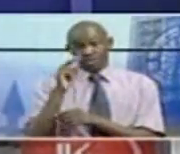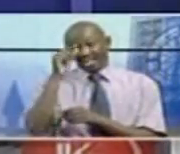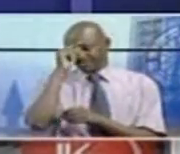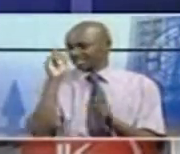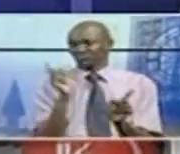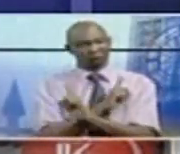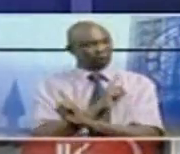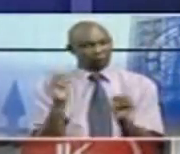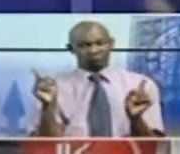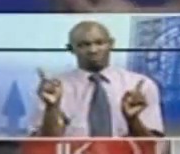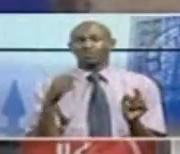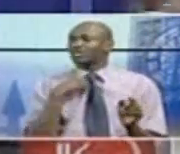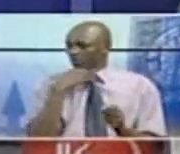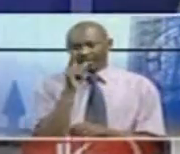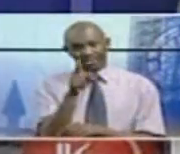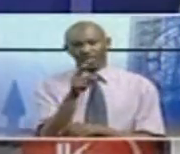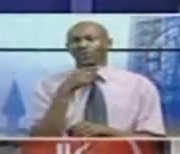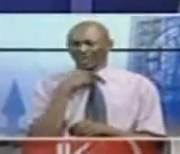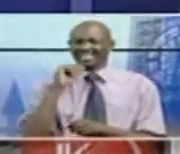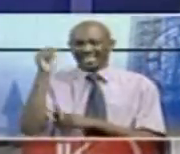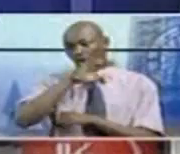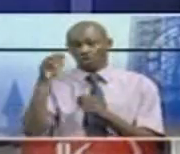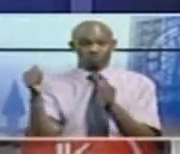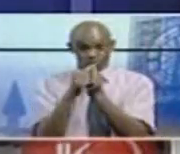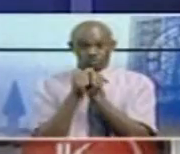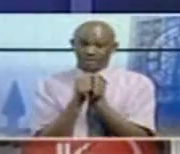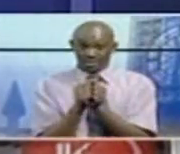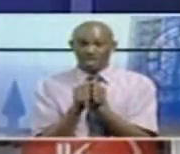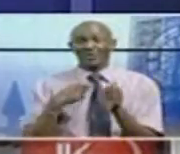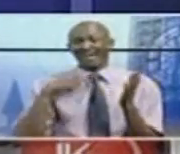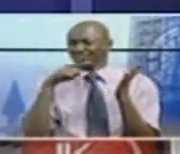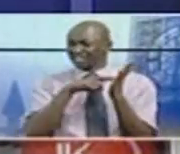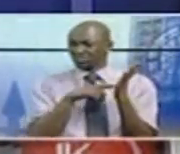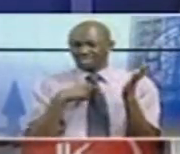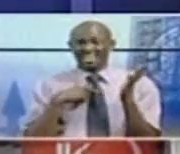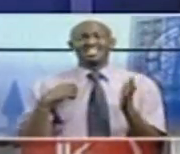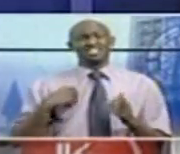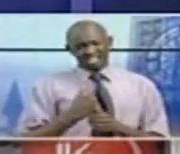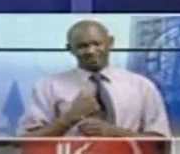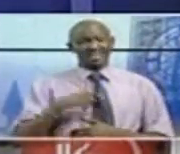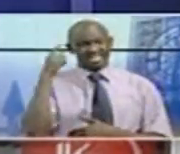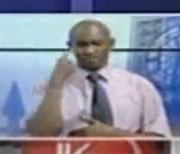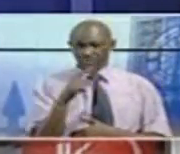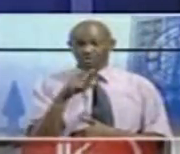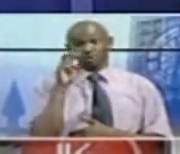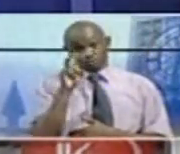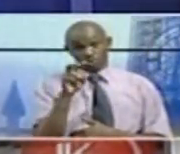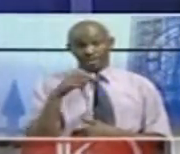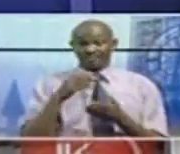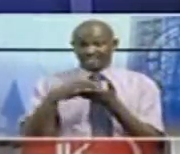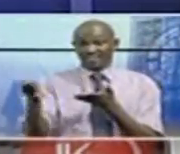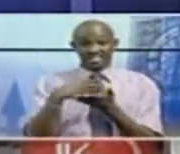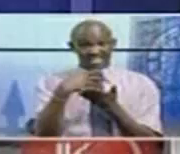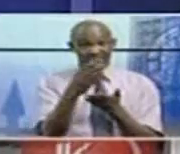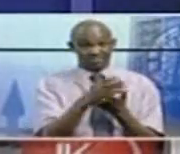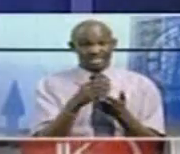we are interested in bringing Kenyans together. There are issues, and Jeff, only last week, you saw there were leaflets